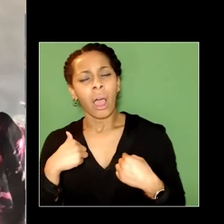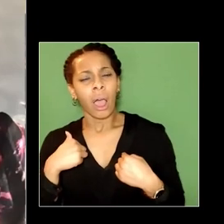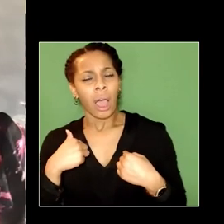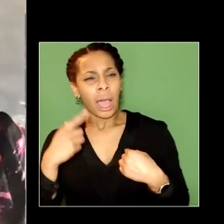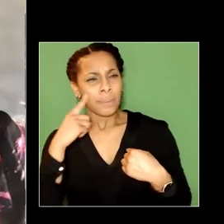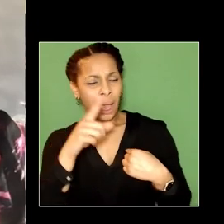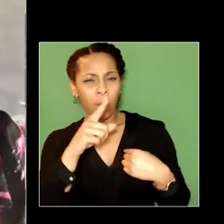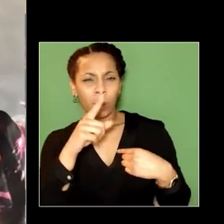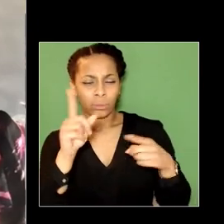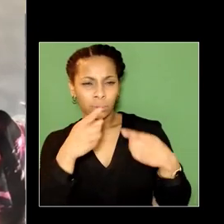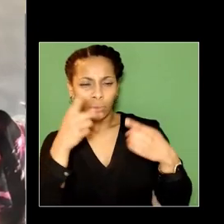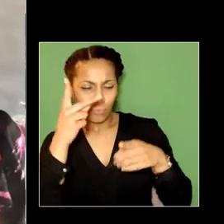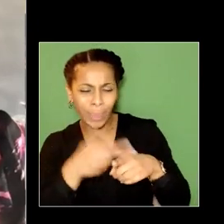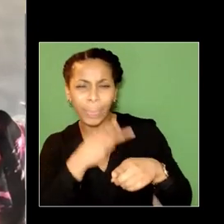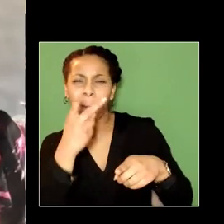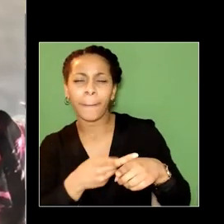beat and sound and